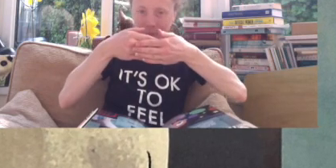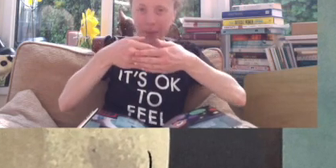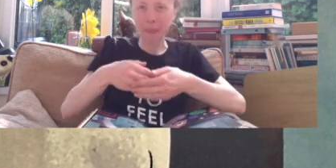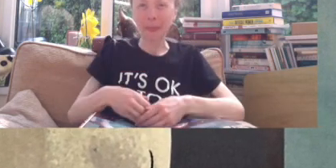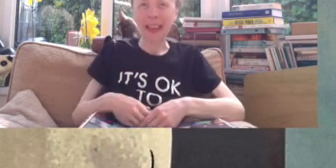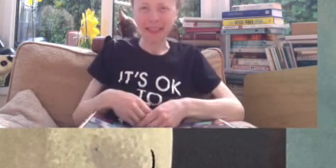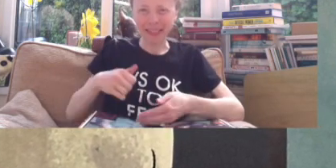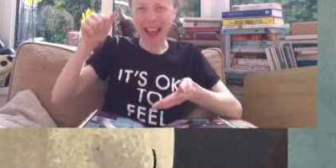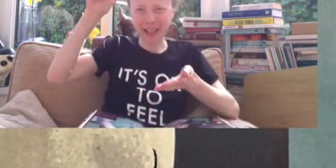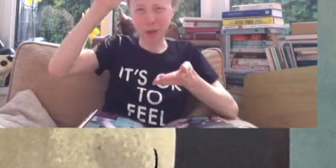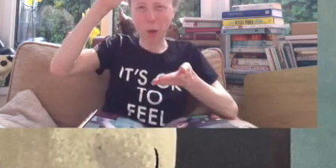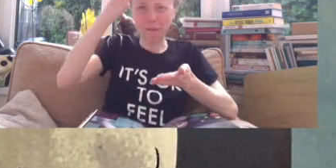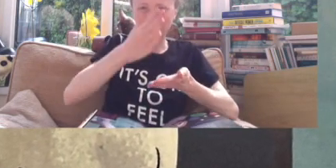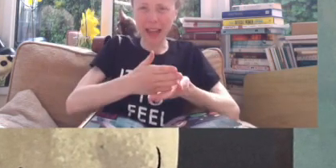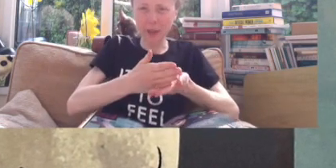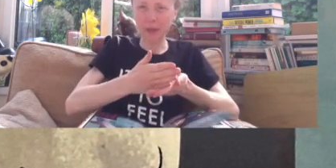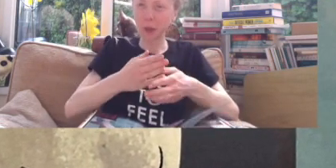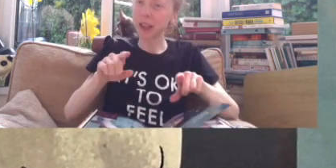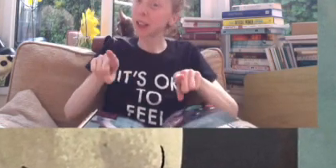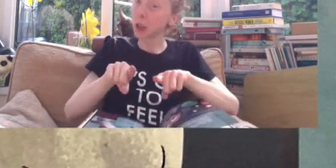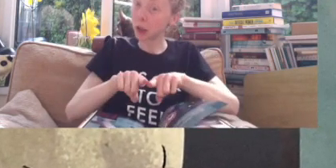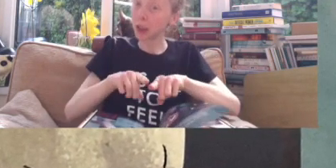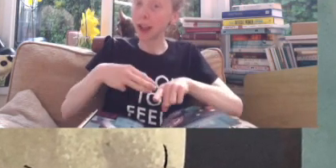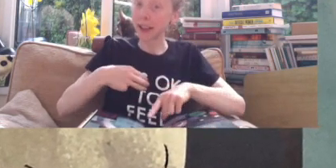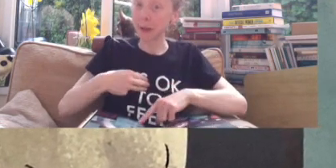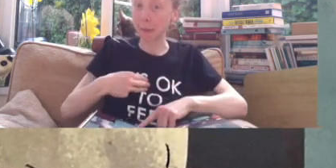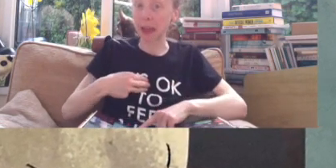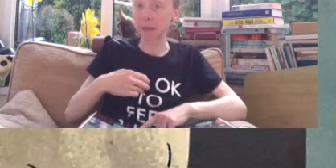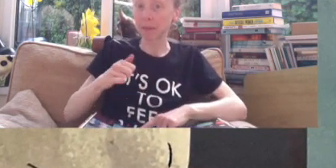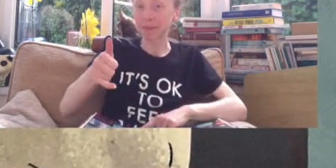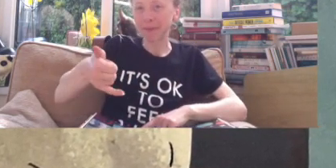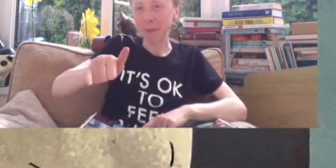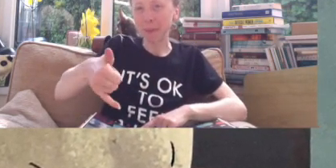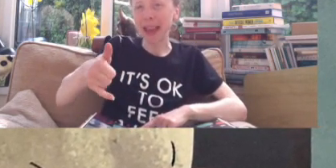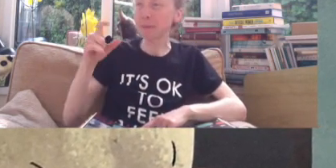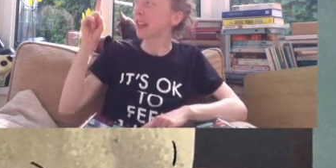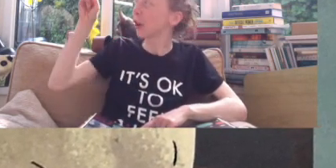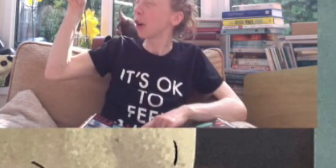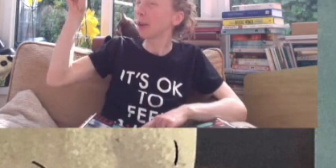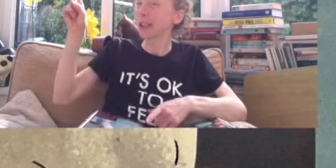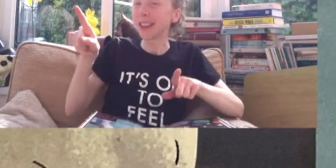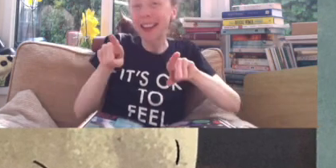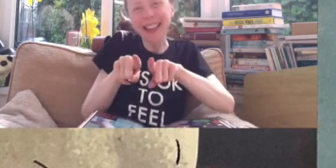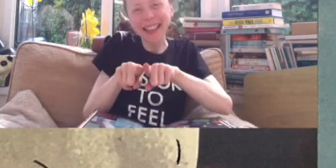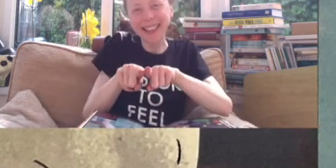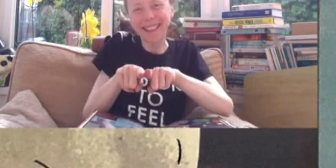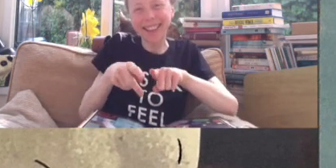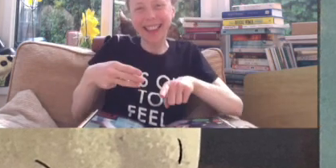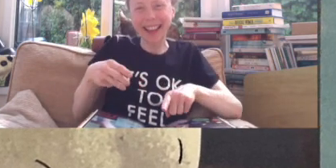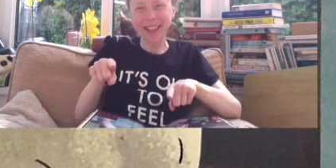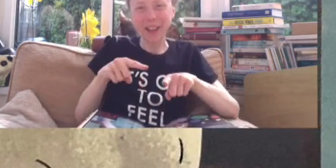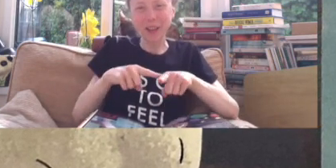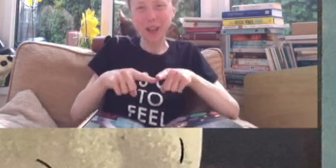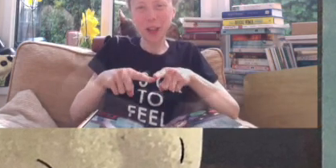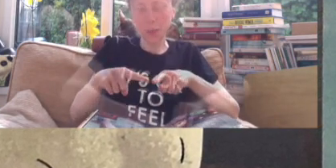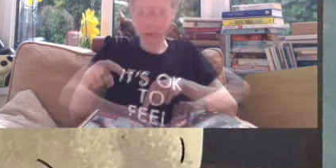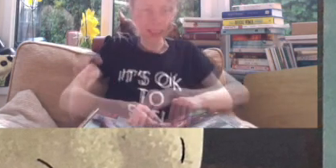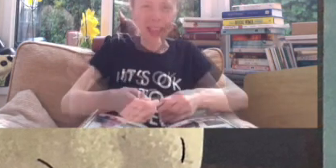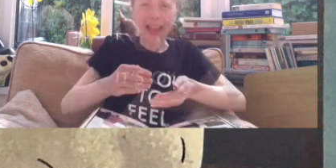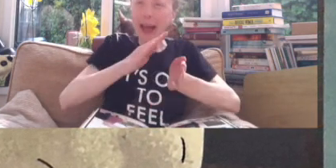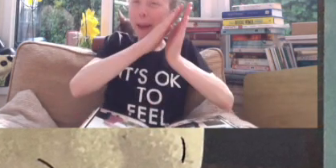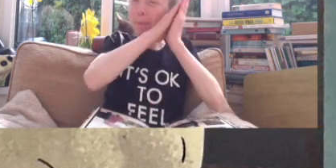night. That's what faithfulness looks like to me. Maybe God is like that